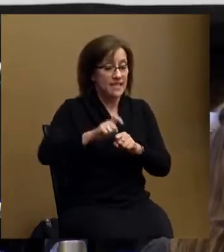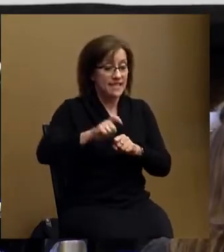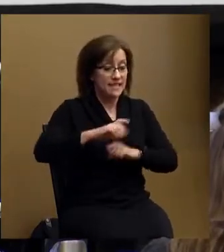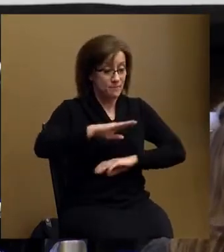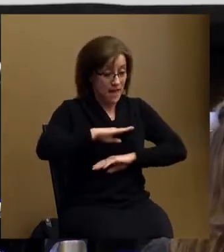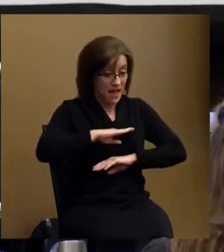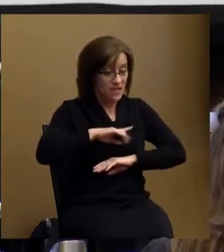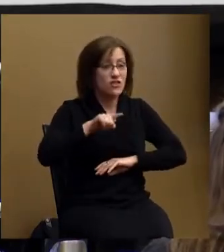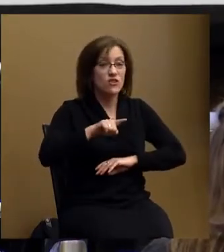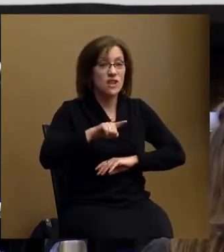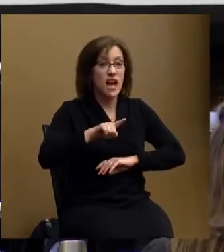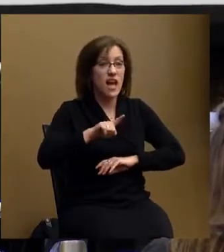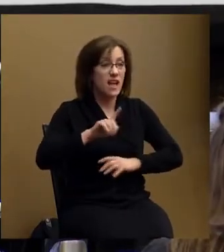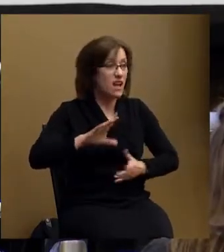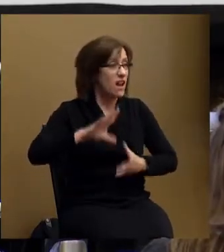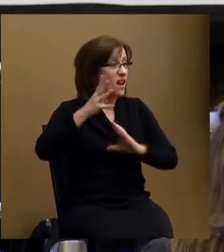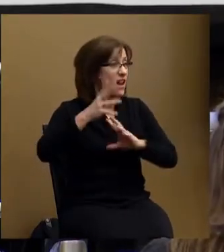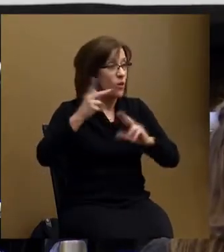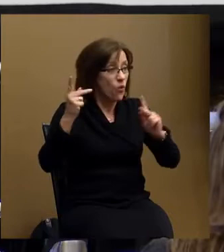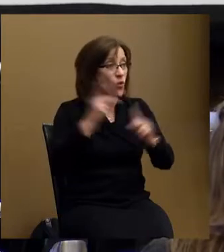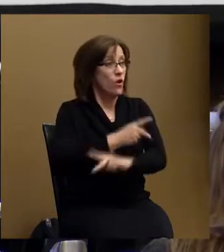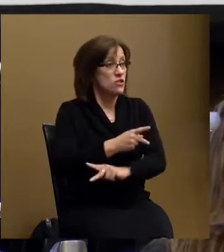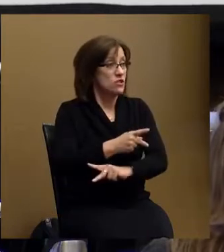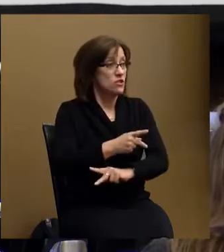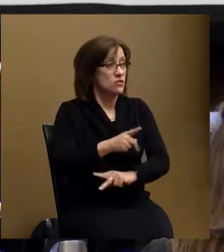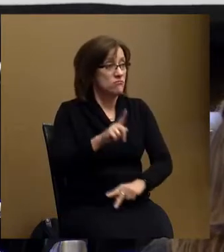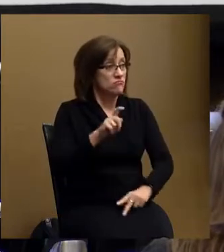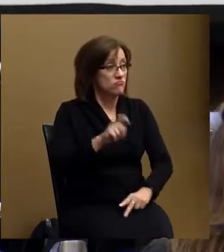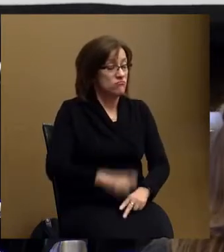Yes. Yes?